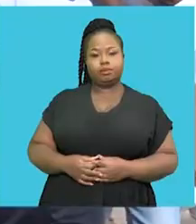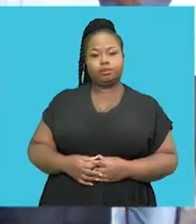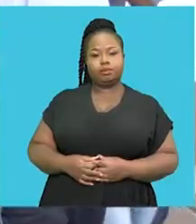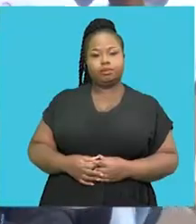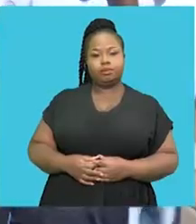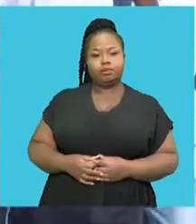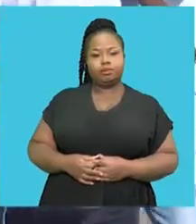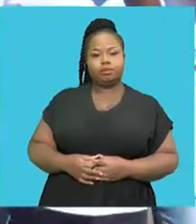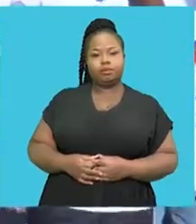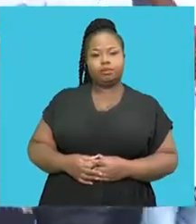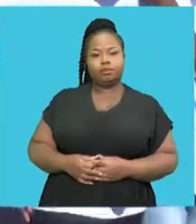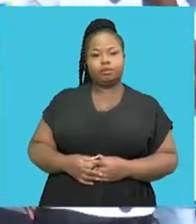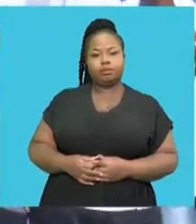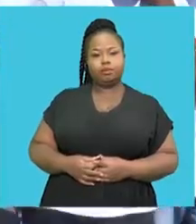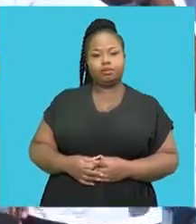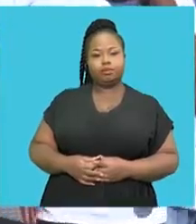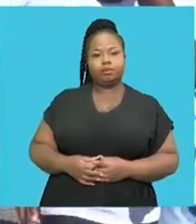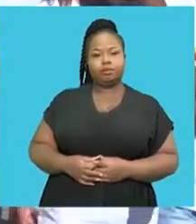mzabalazo mtuka e Orlando West.